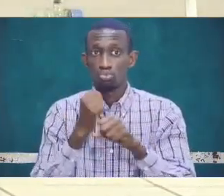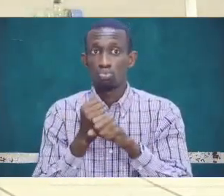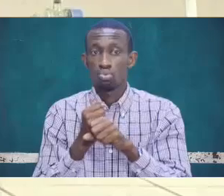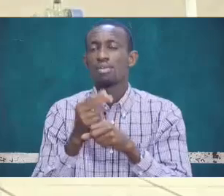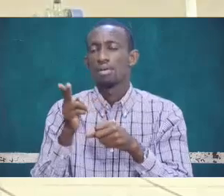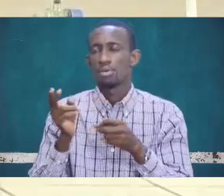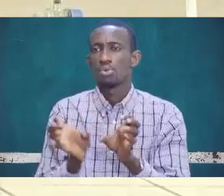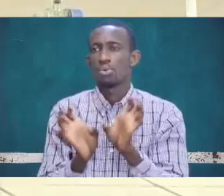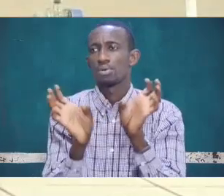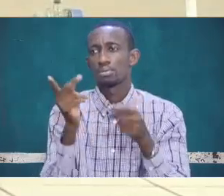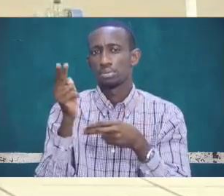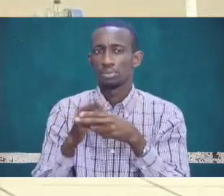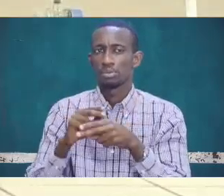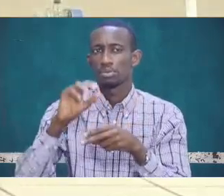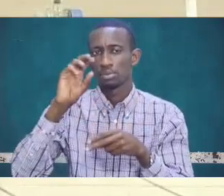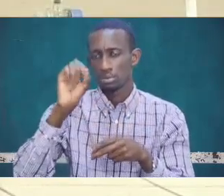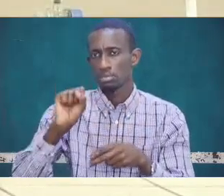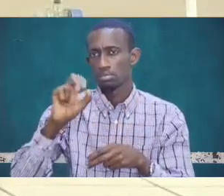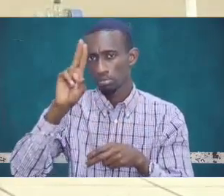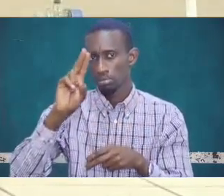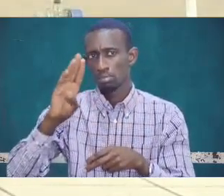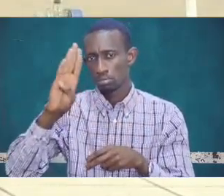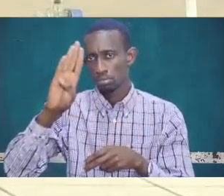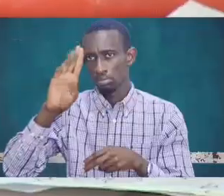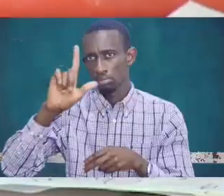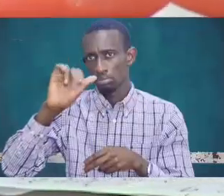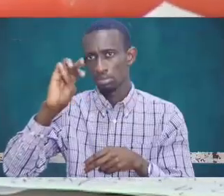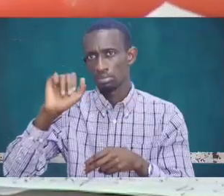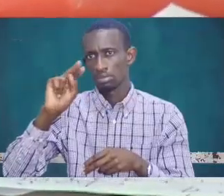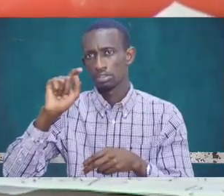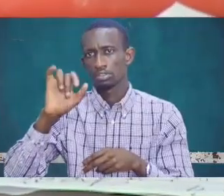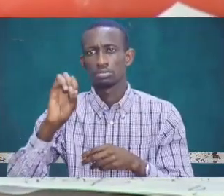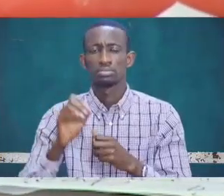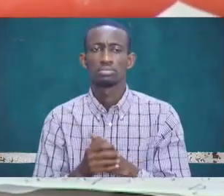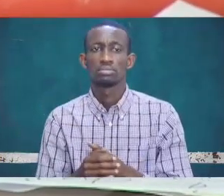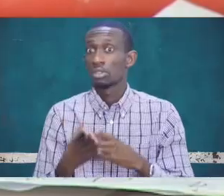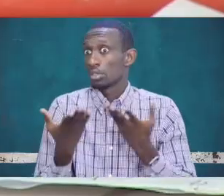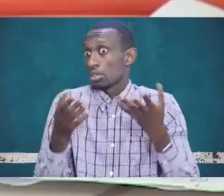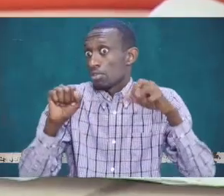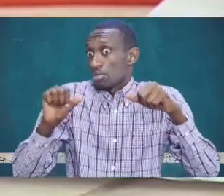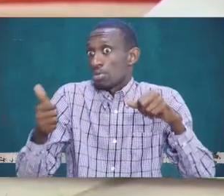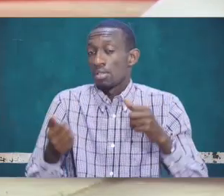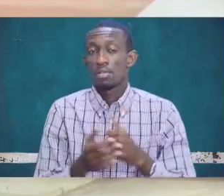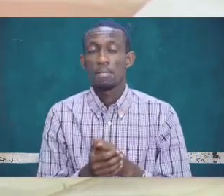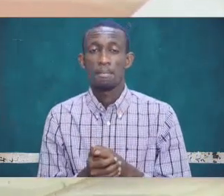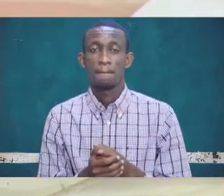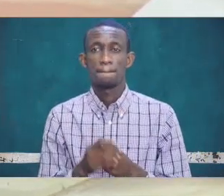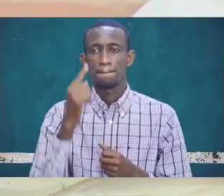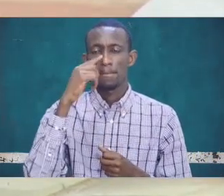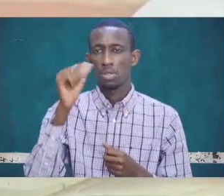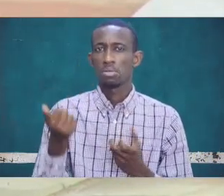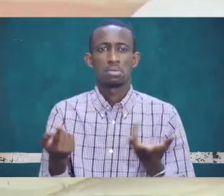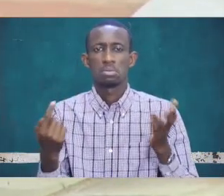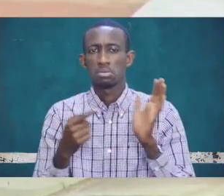which is non-sublimate. So we can have as well other substances. If you have